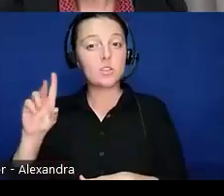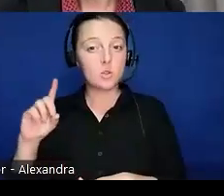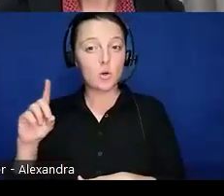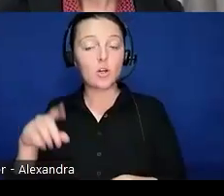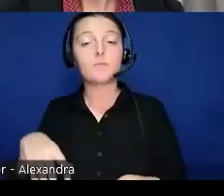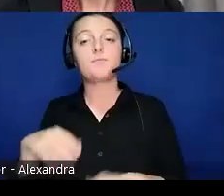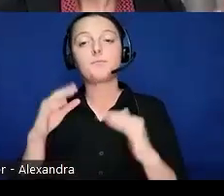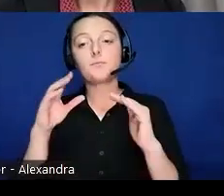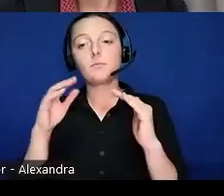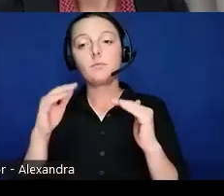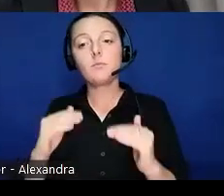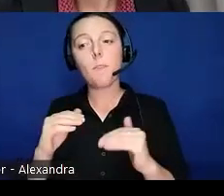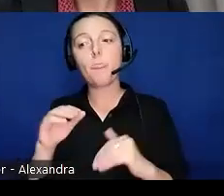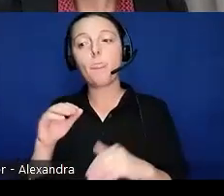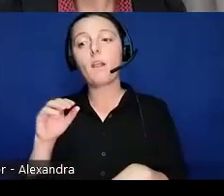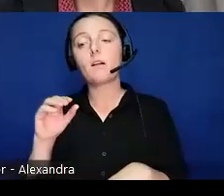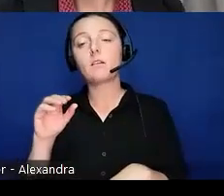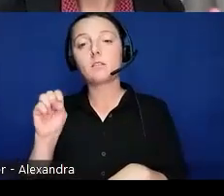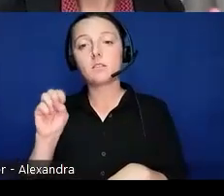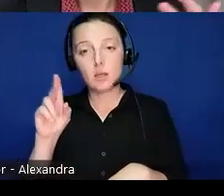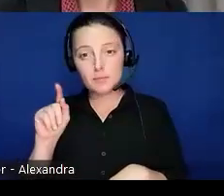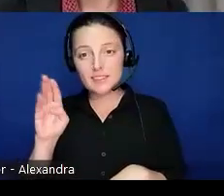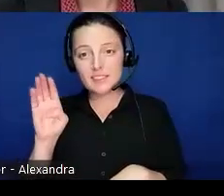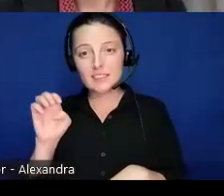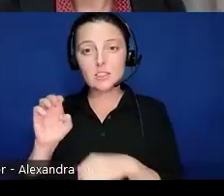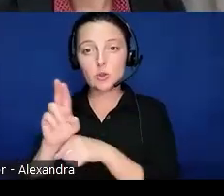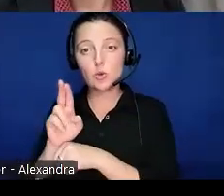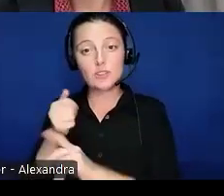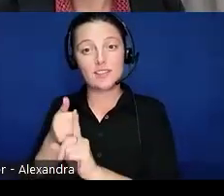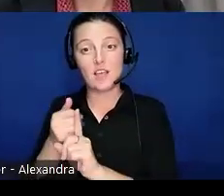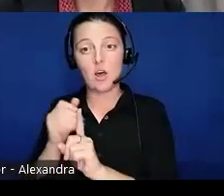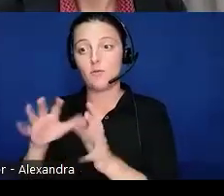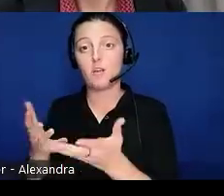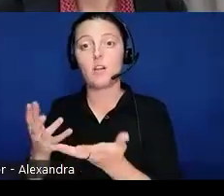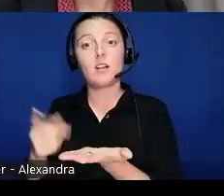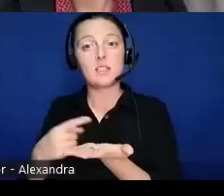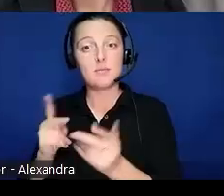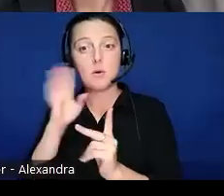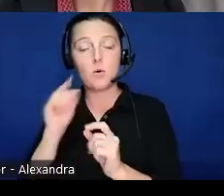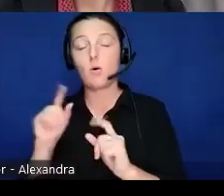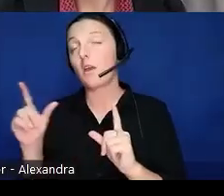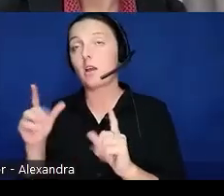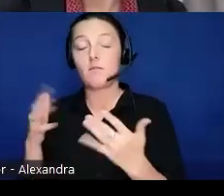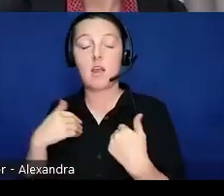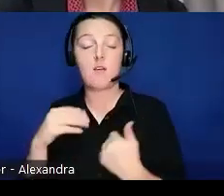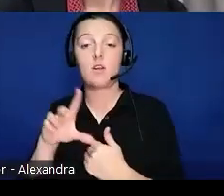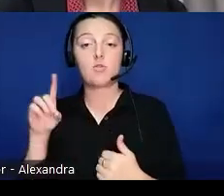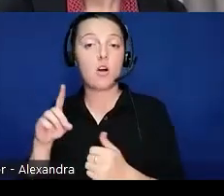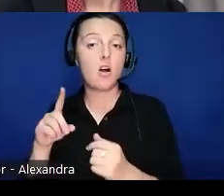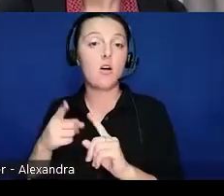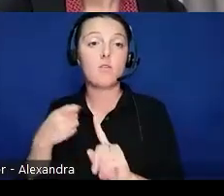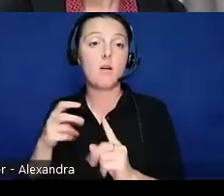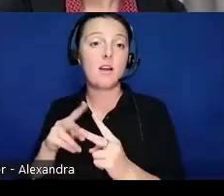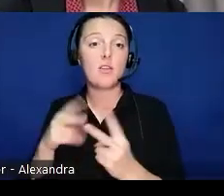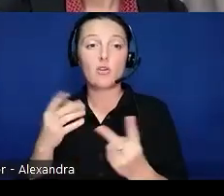sometimes what we're often seeing is people waking up in withdrawal from either alcohol or opioids, most commonly,